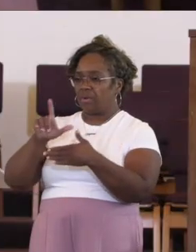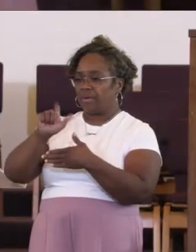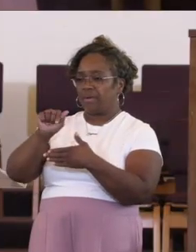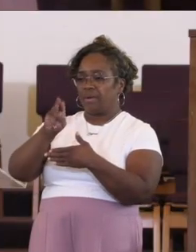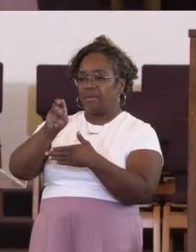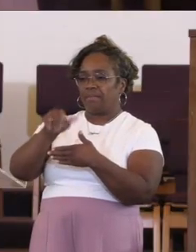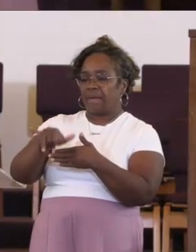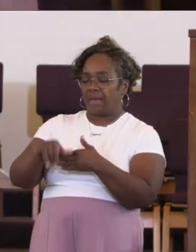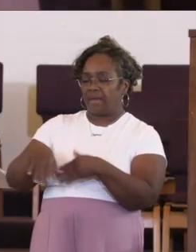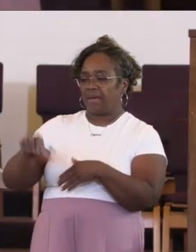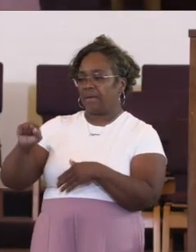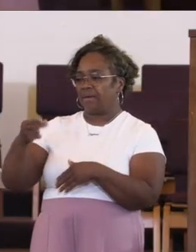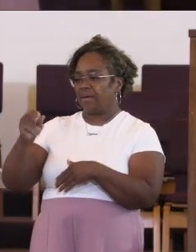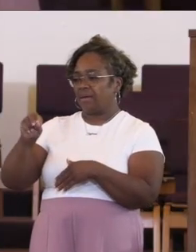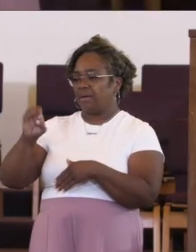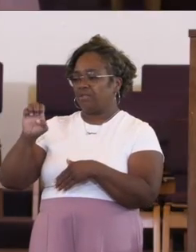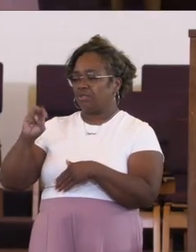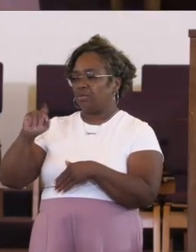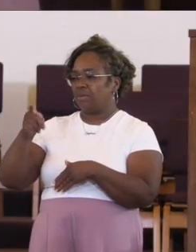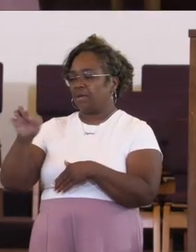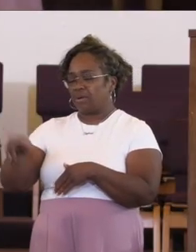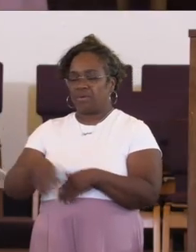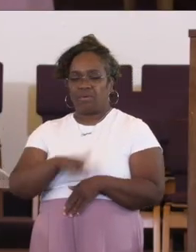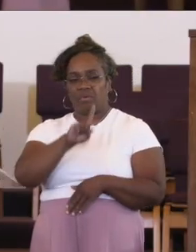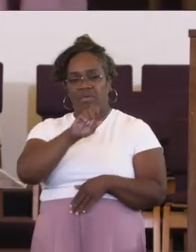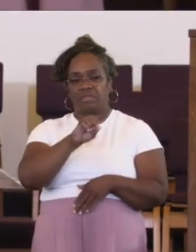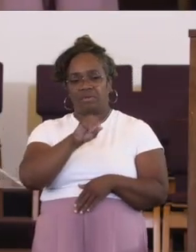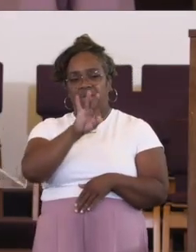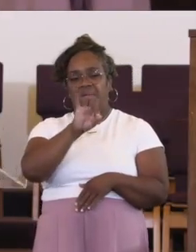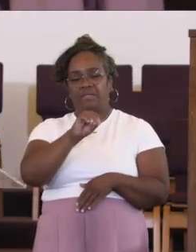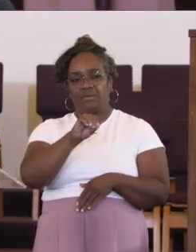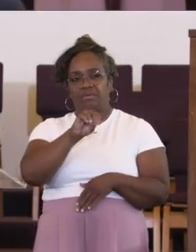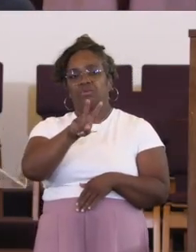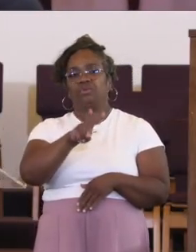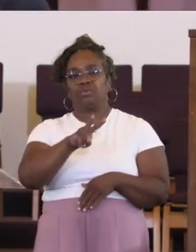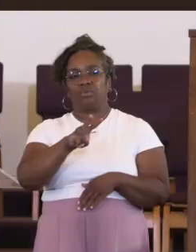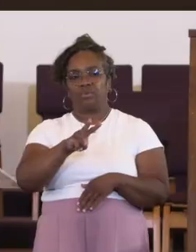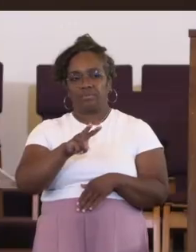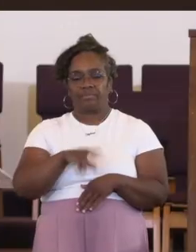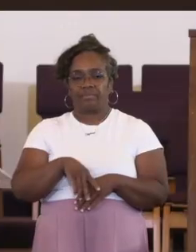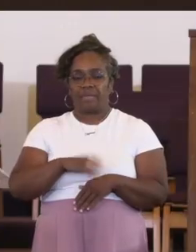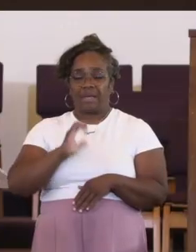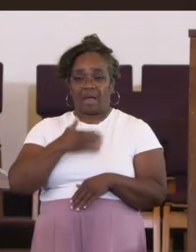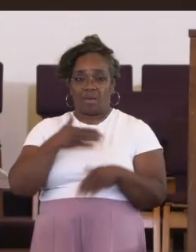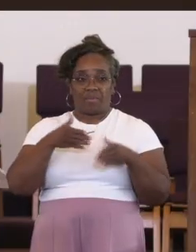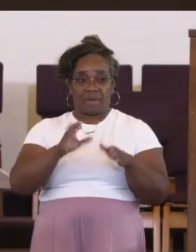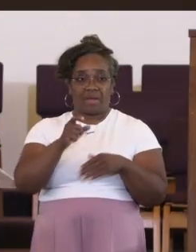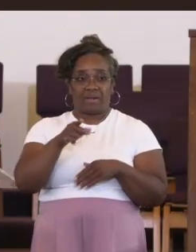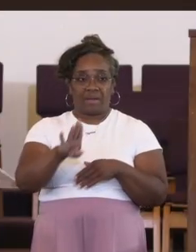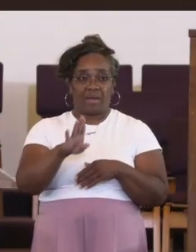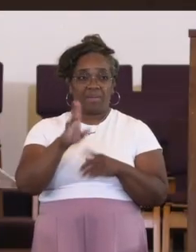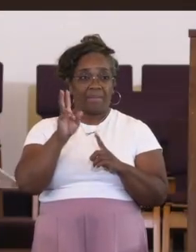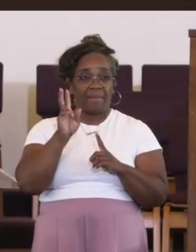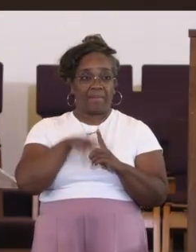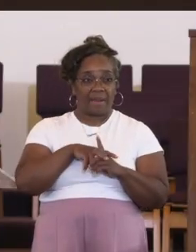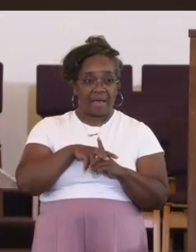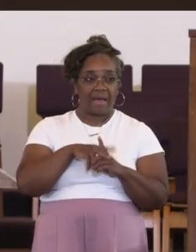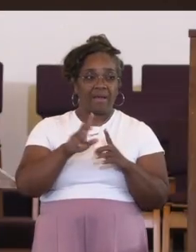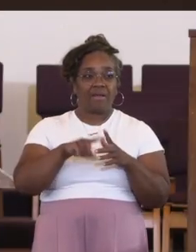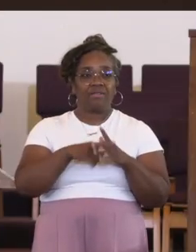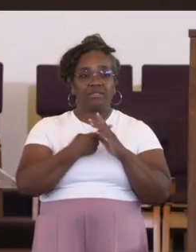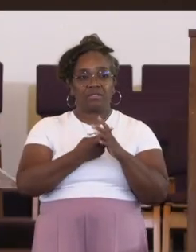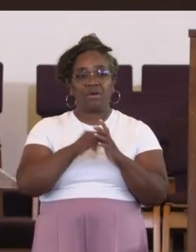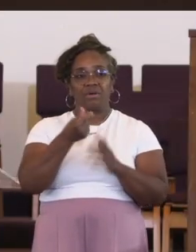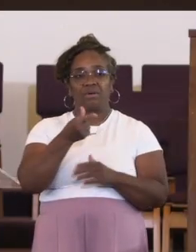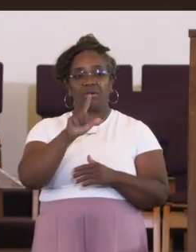Shoemaker? 10902 Shoemaker. And our block club put in an application so we could start a Gleaners Food Bank.